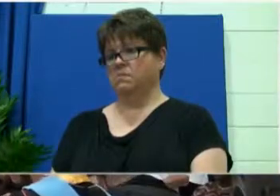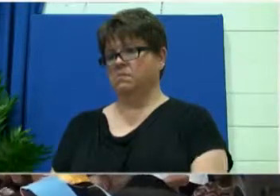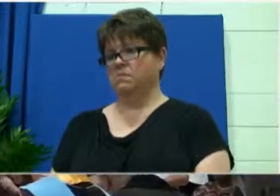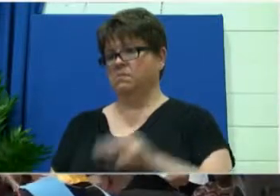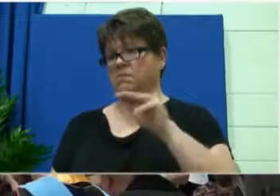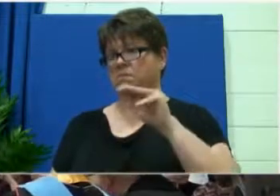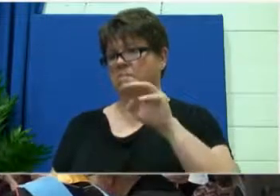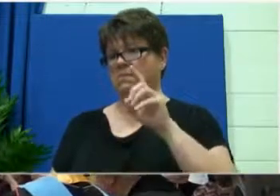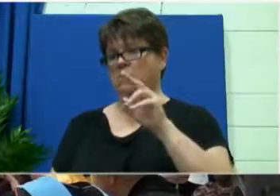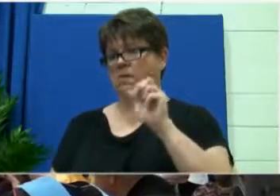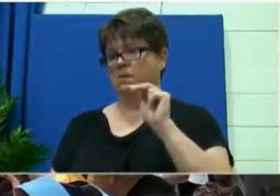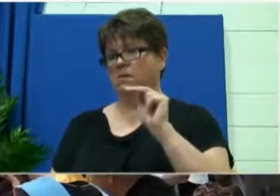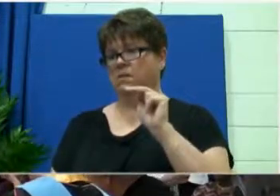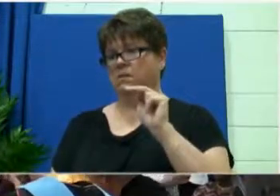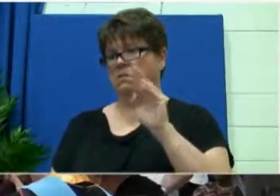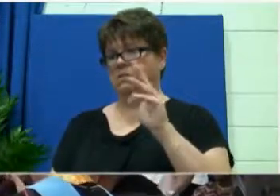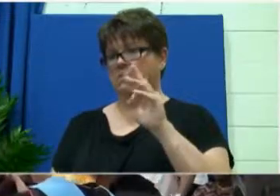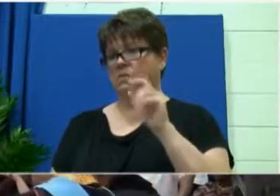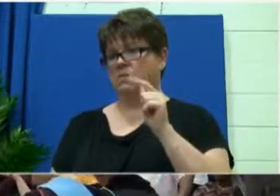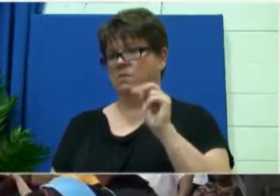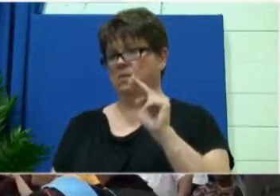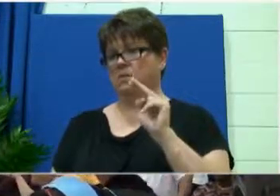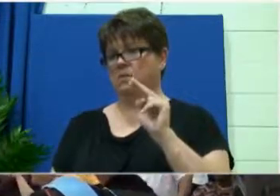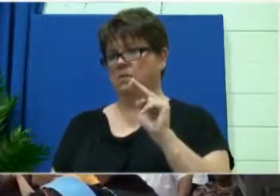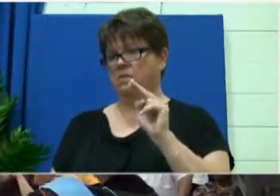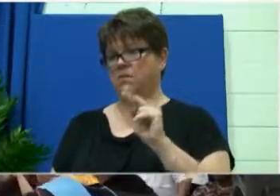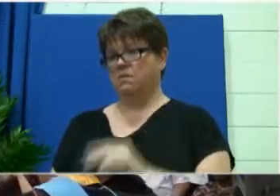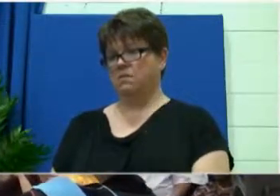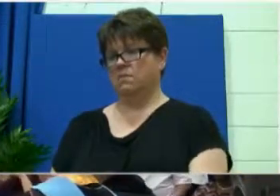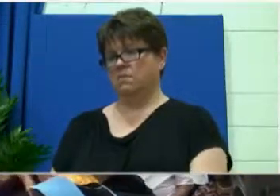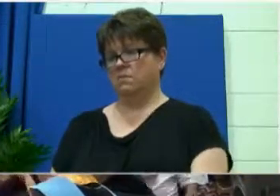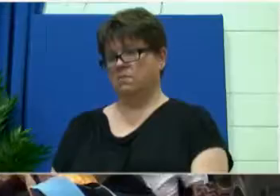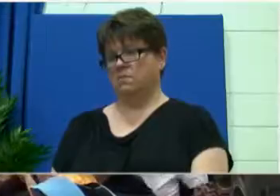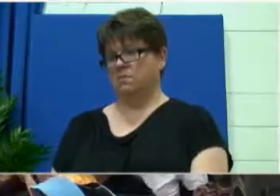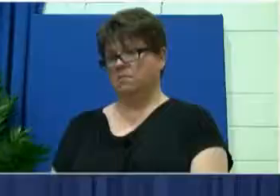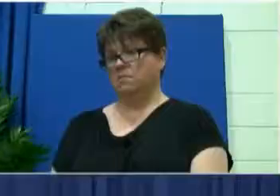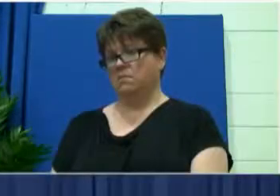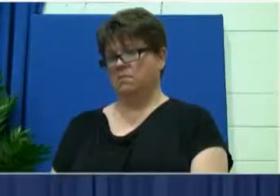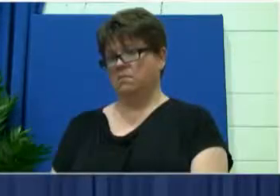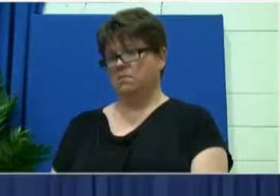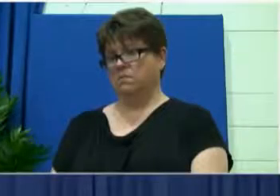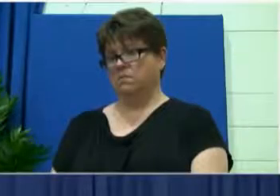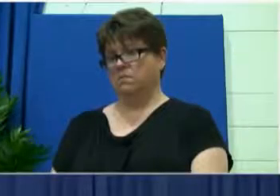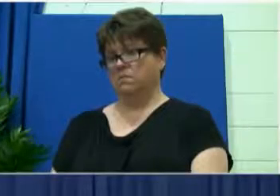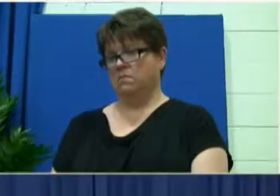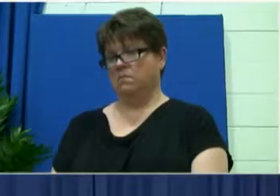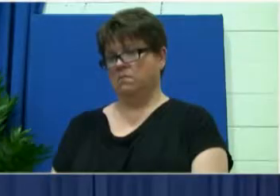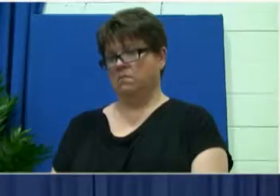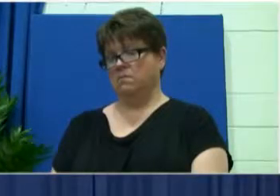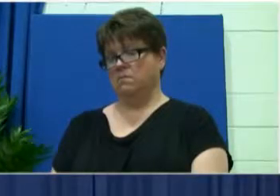Addison Brennan, Associate in Applied Science, Dairy Science, magna cum laude.